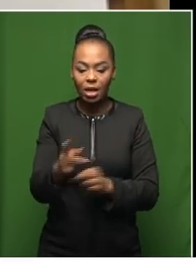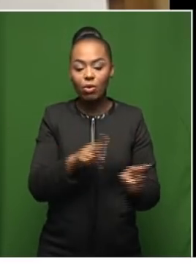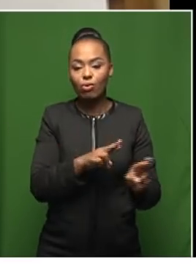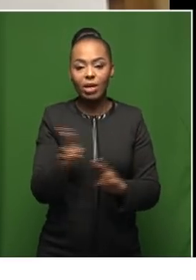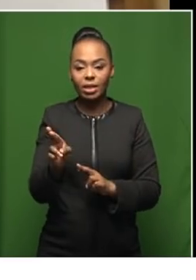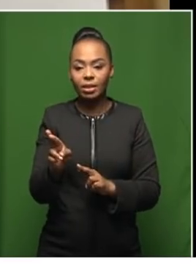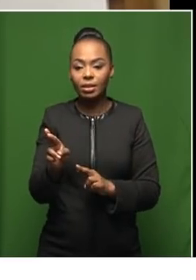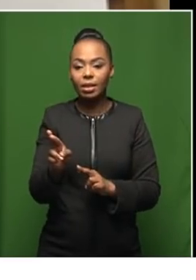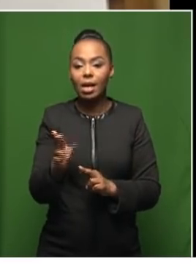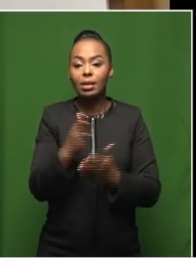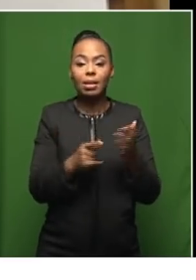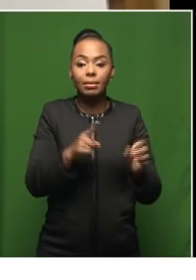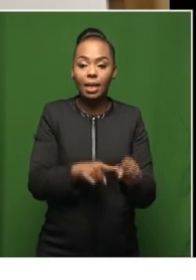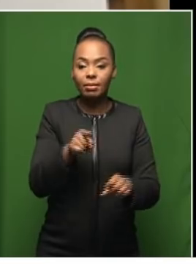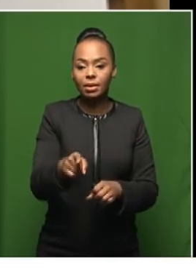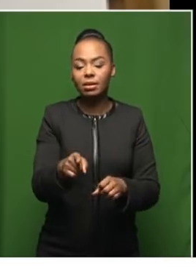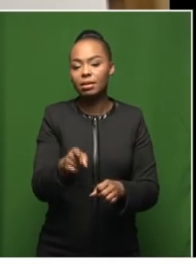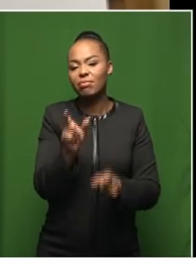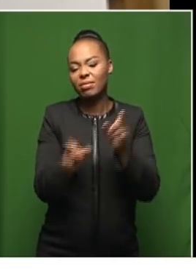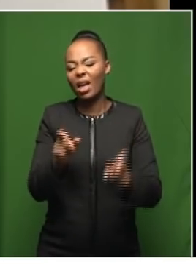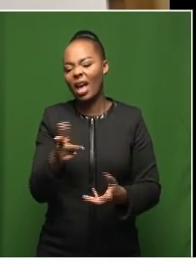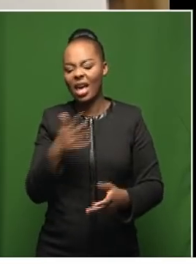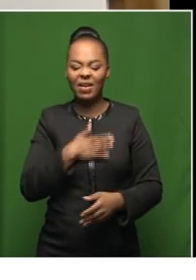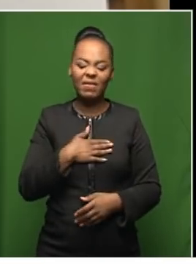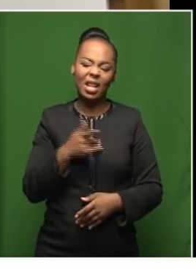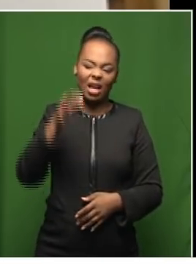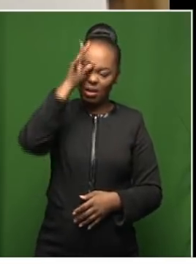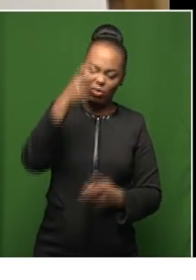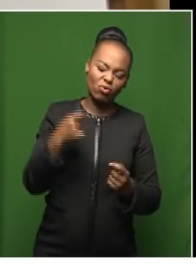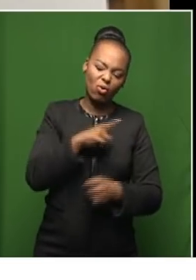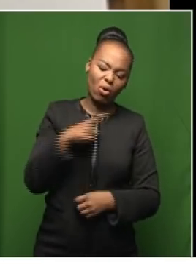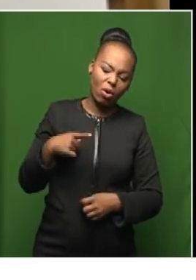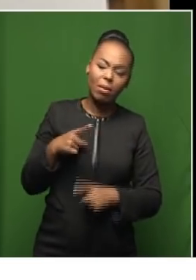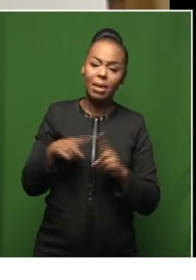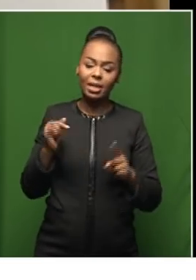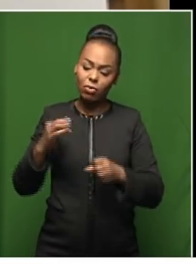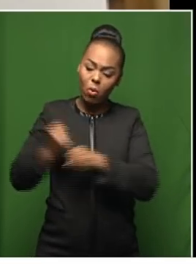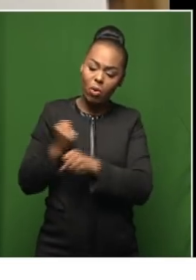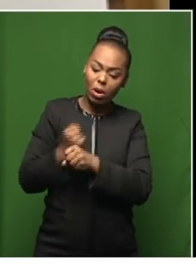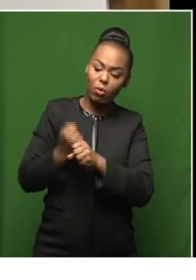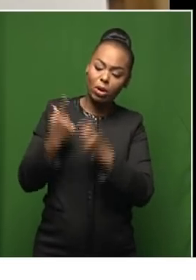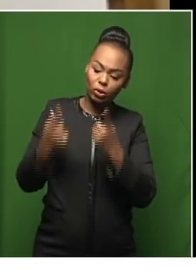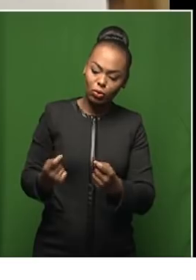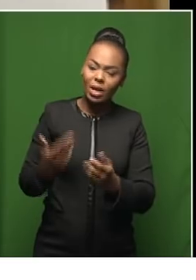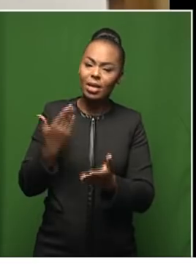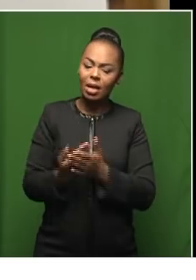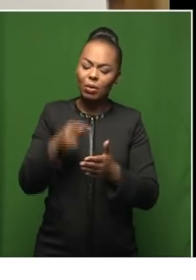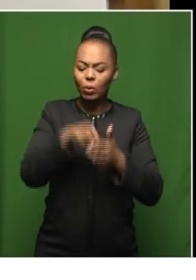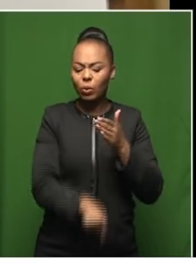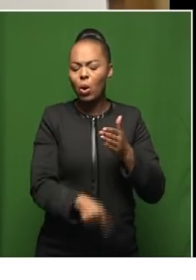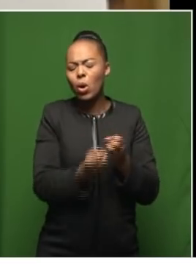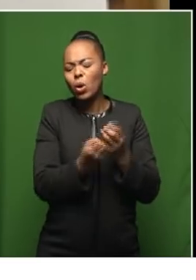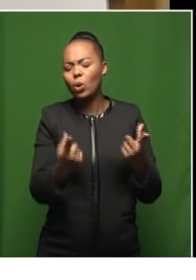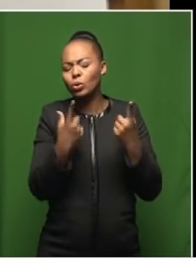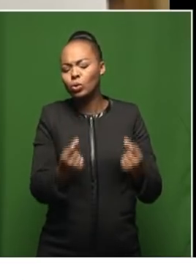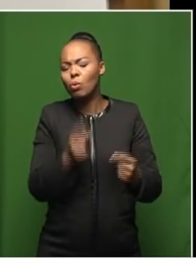therefore some people might feel, well, it's taken too long. But if you're doing the work, you can realize that there's a lot that needs to be done. And so we